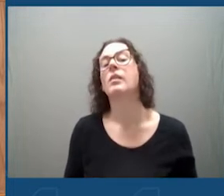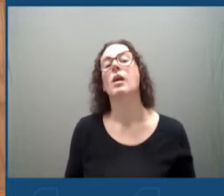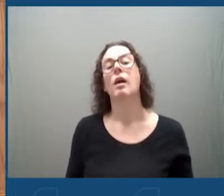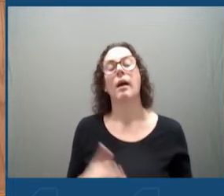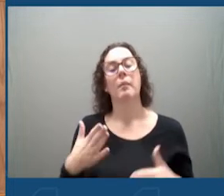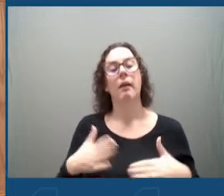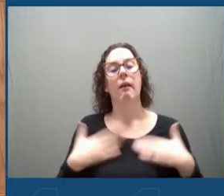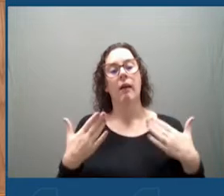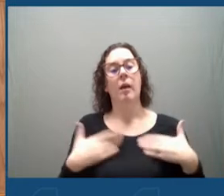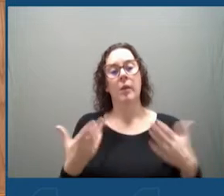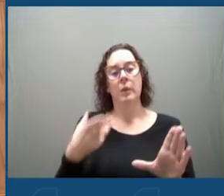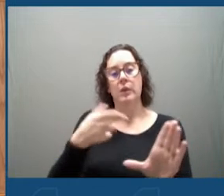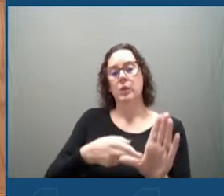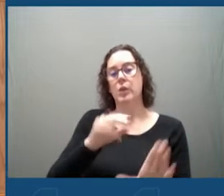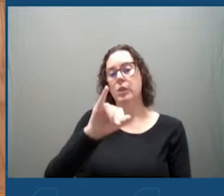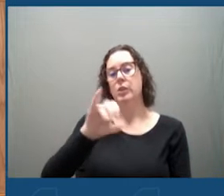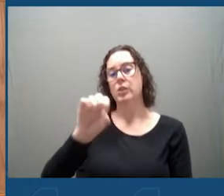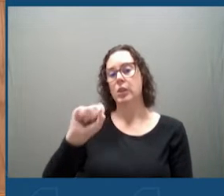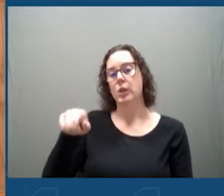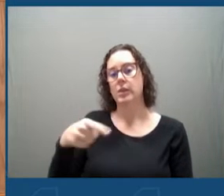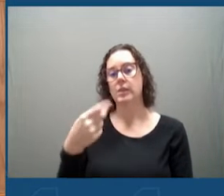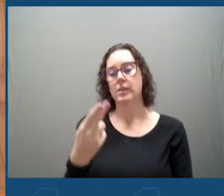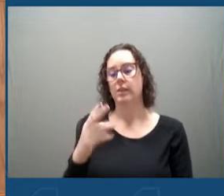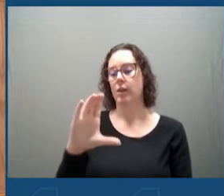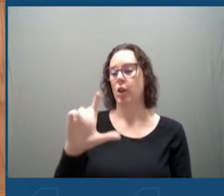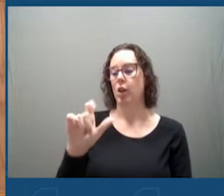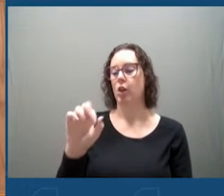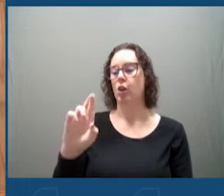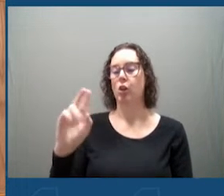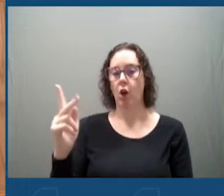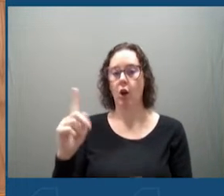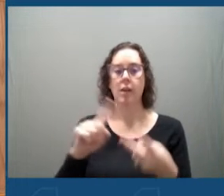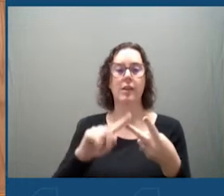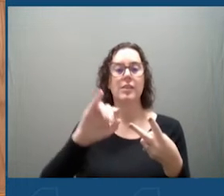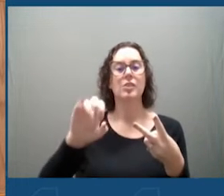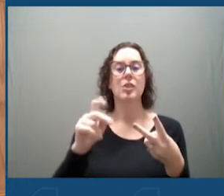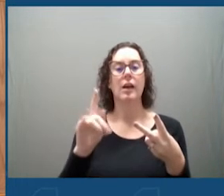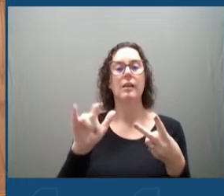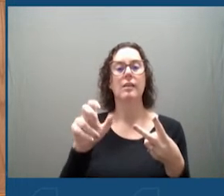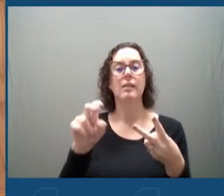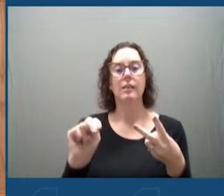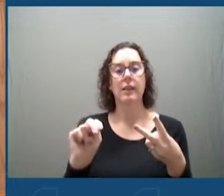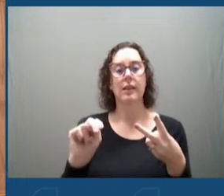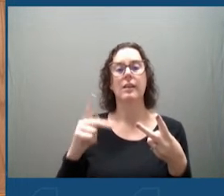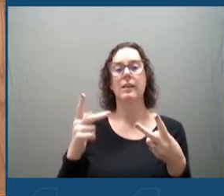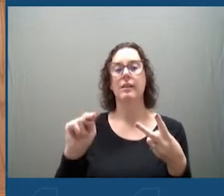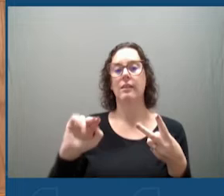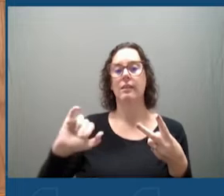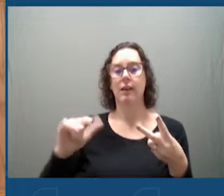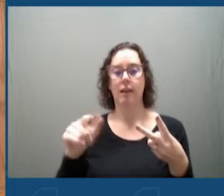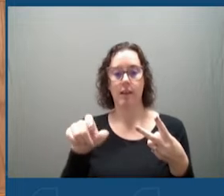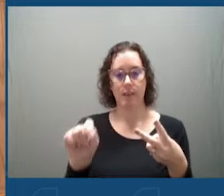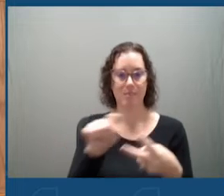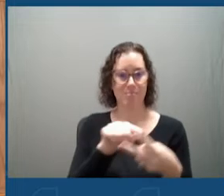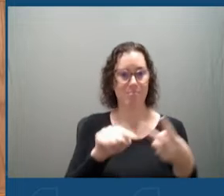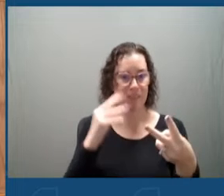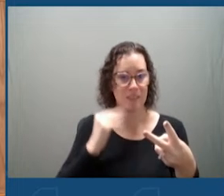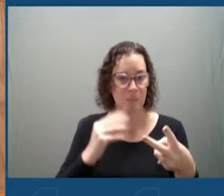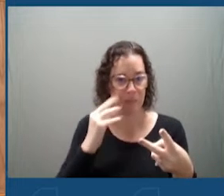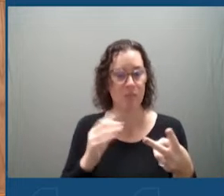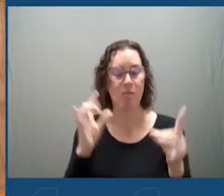by Joseph Clark and Jacqueline Knight, who themselves are the victims of an unscrupulous attempt to steal their Brooklyn